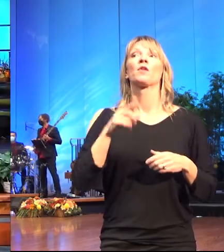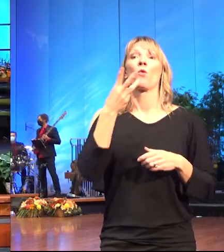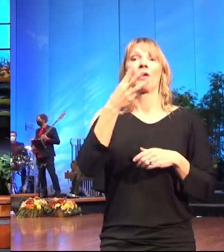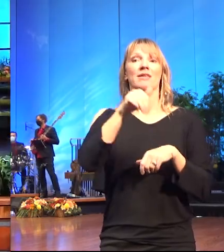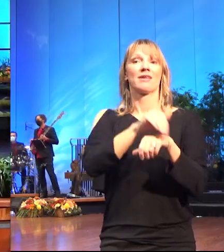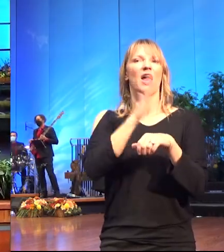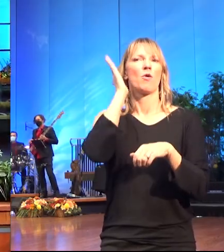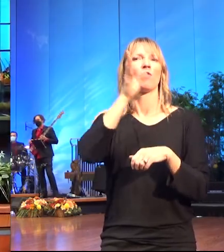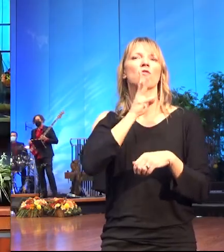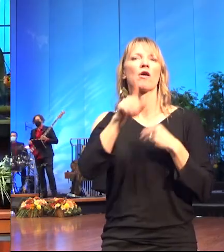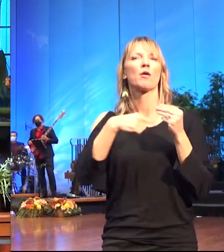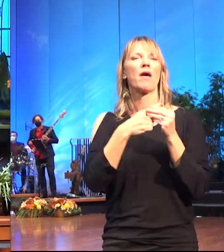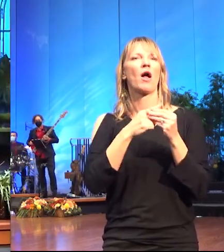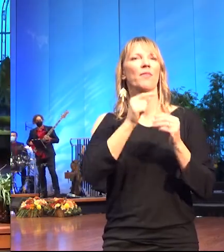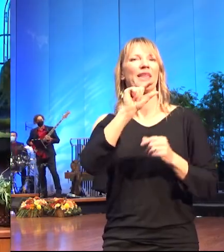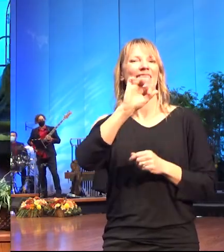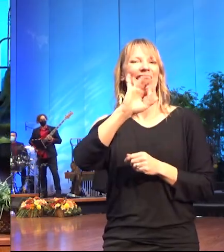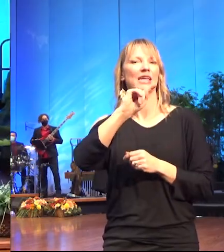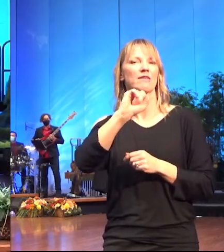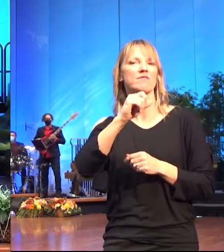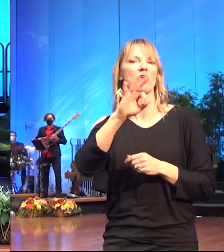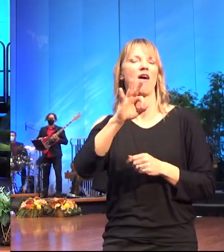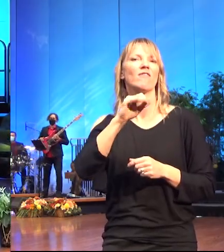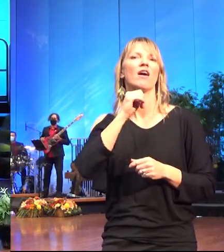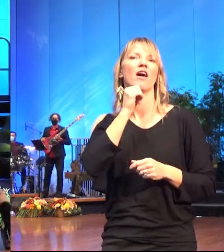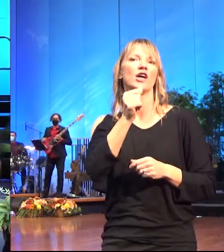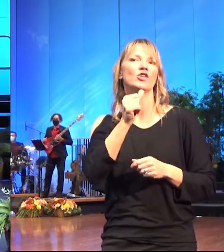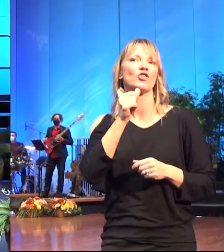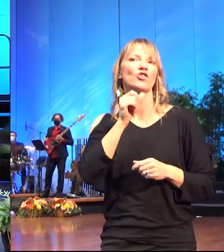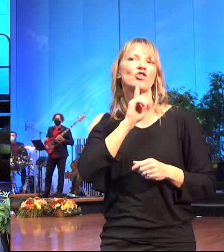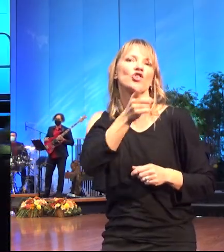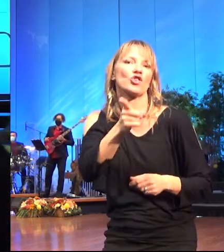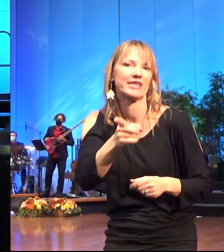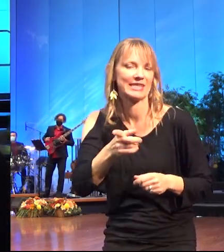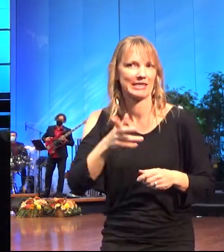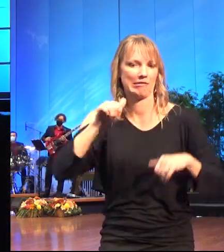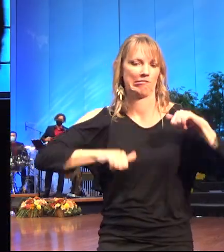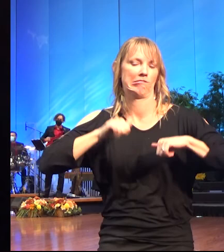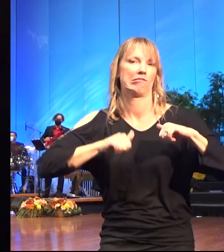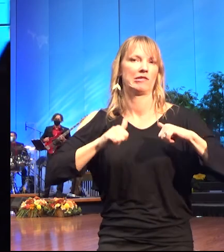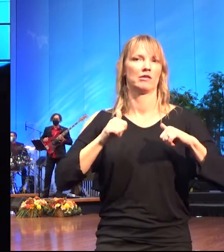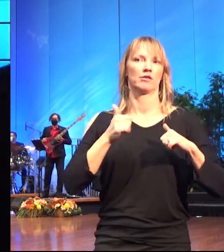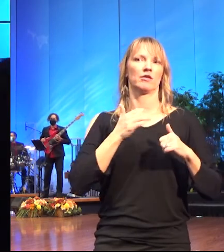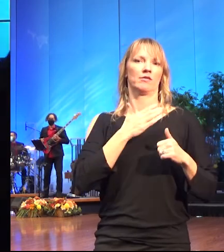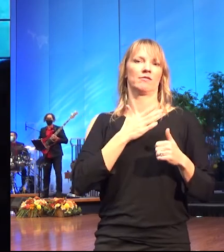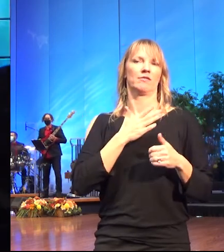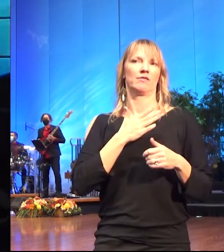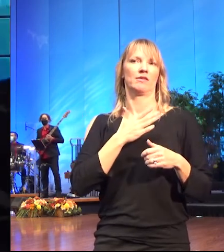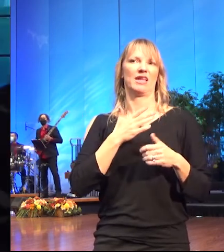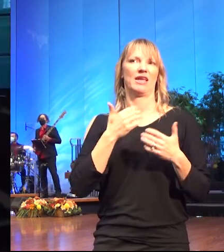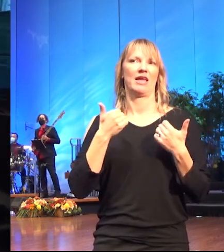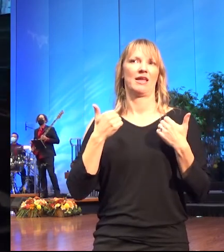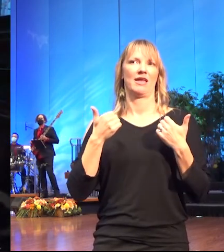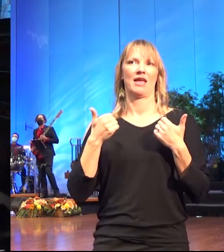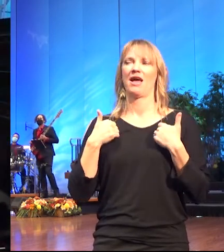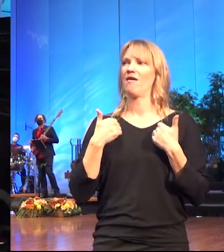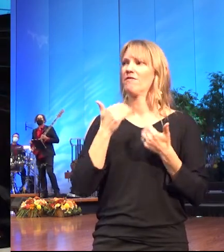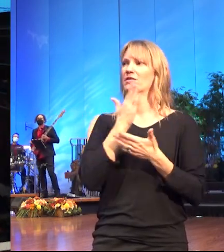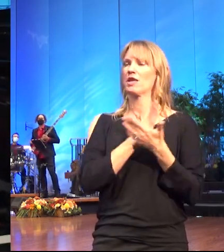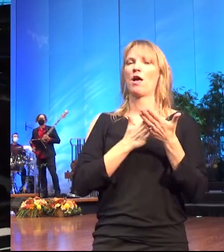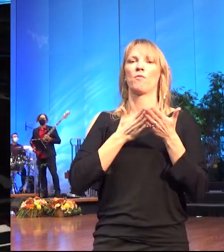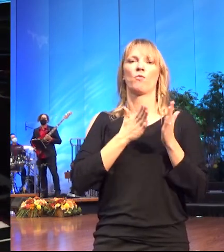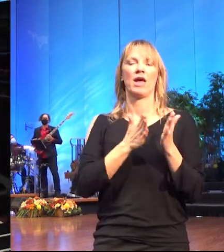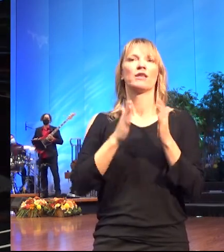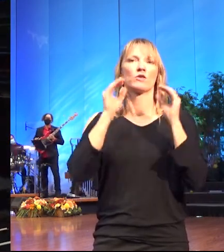the series. Let's stand together now, please, and join me for the benediction and peace song. We go forth in love and light, choosing to be